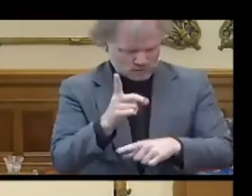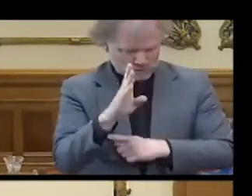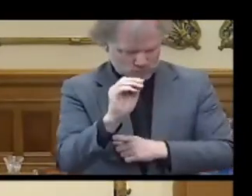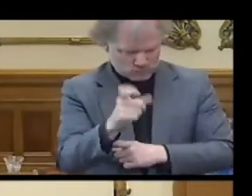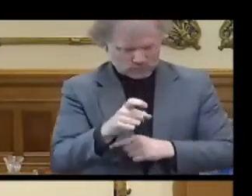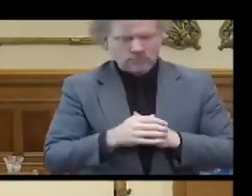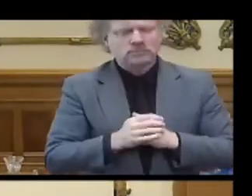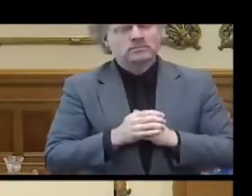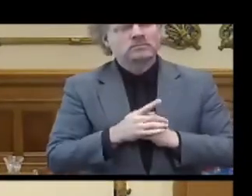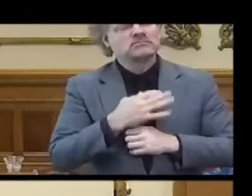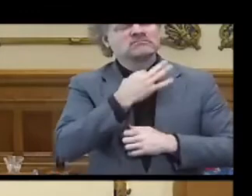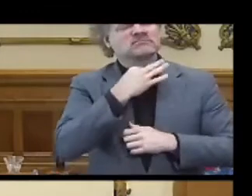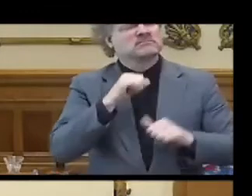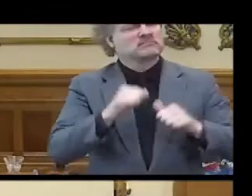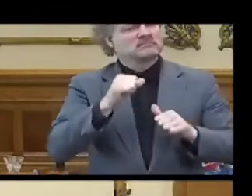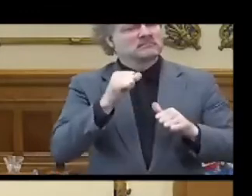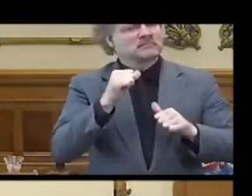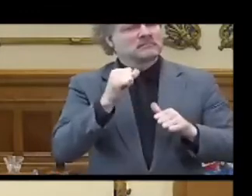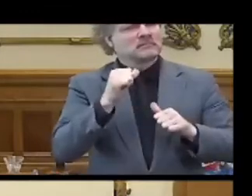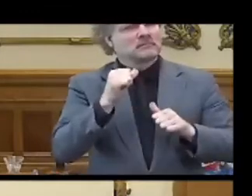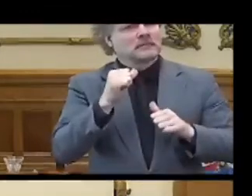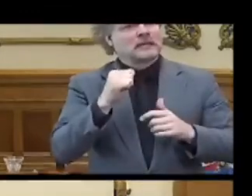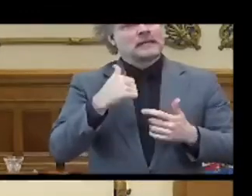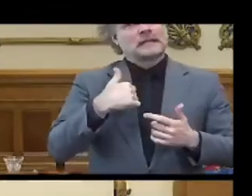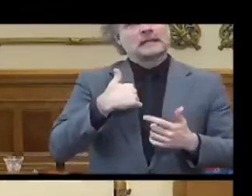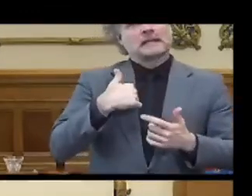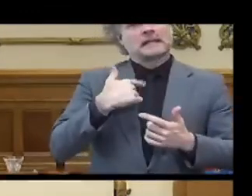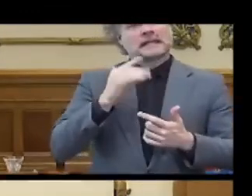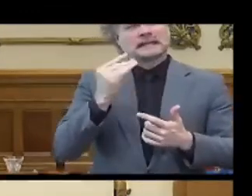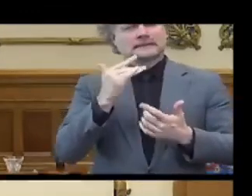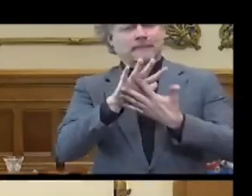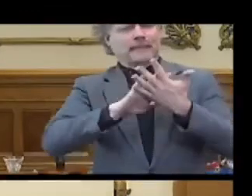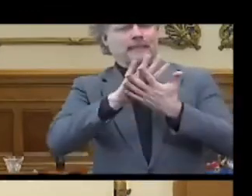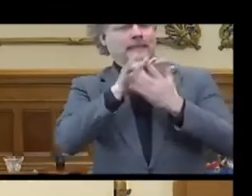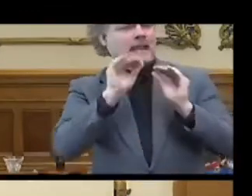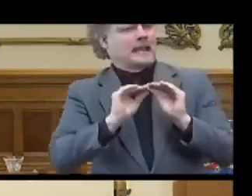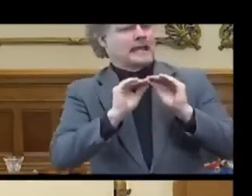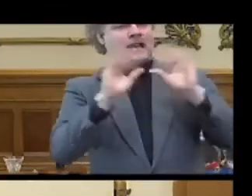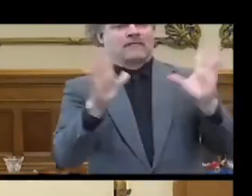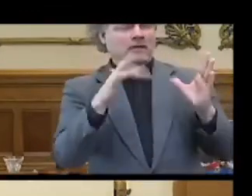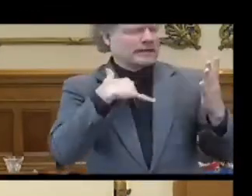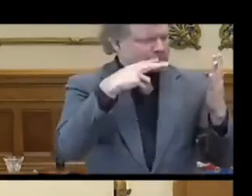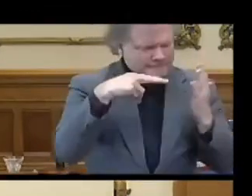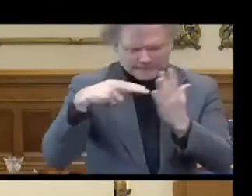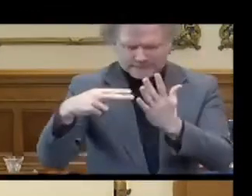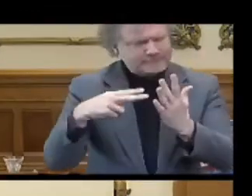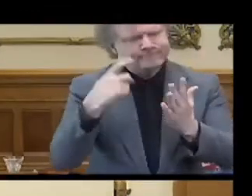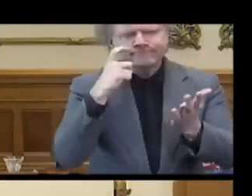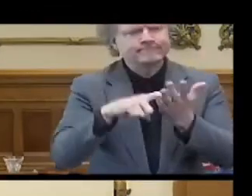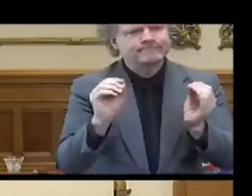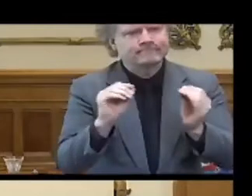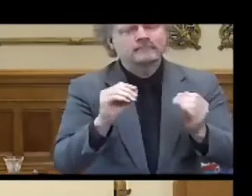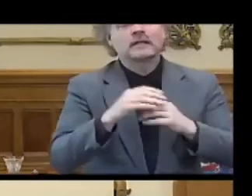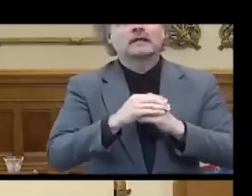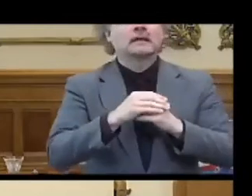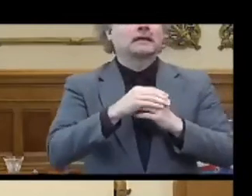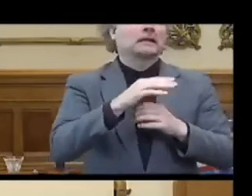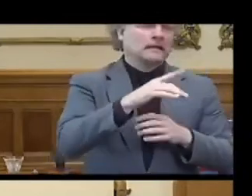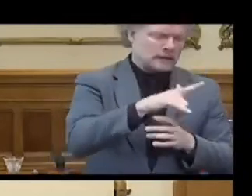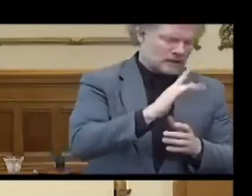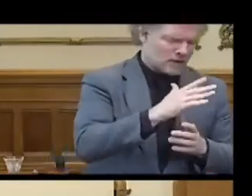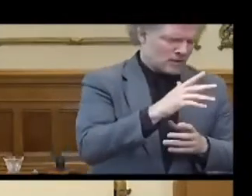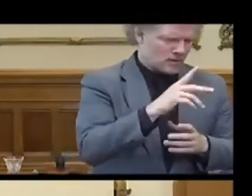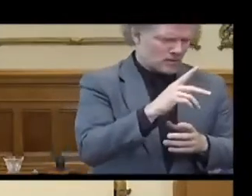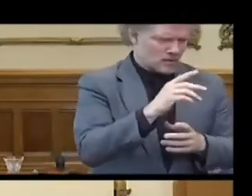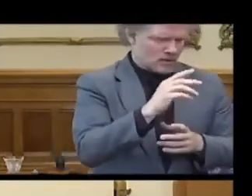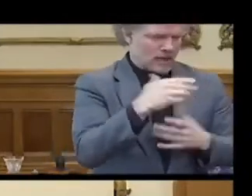I'm wondering, and I've never felt like this has been clarified anywhere that I've read. We had a little bit from our health officer